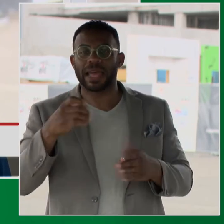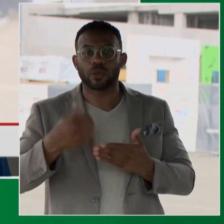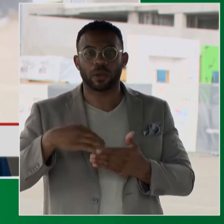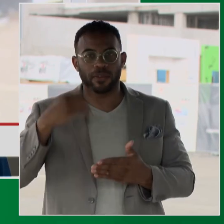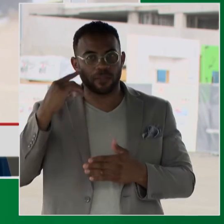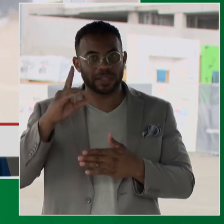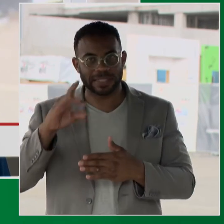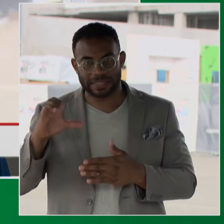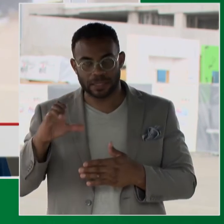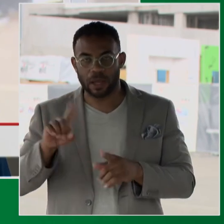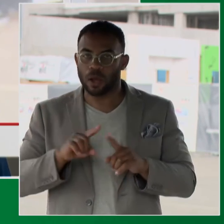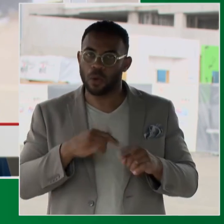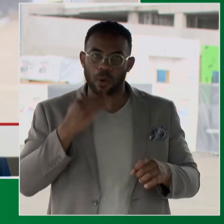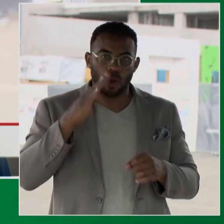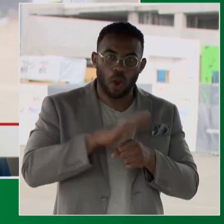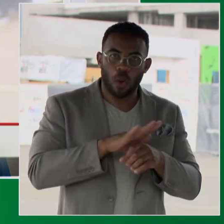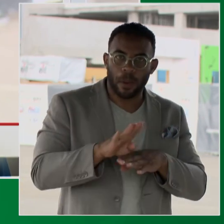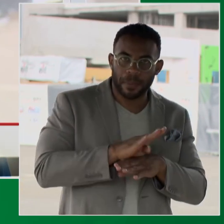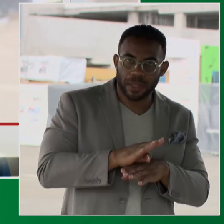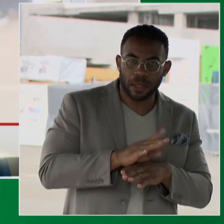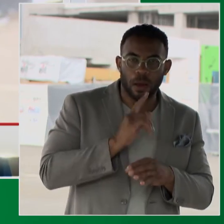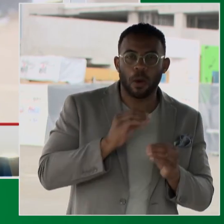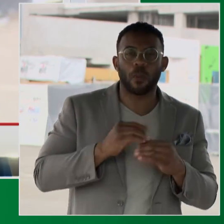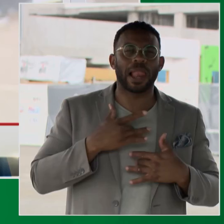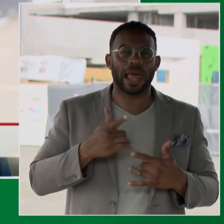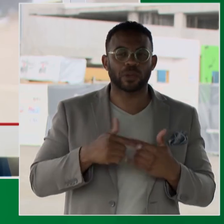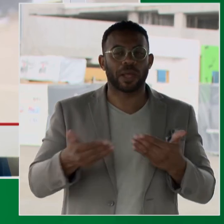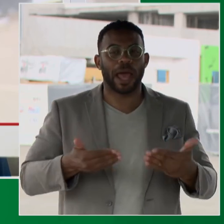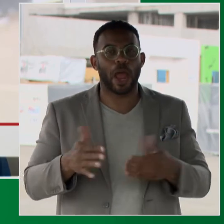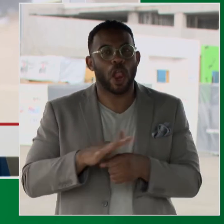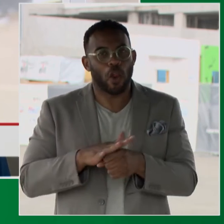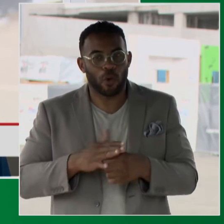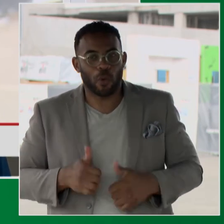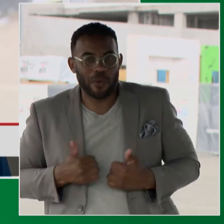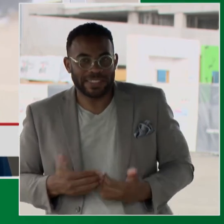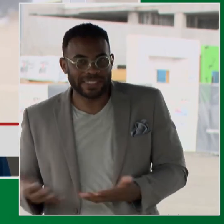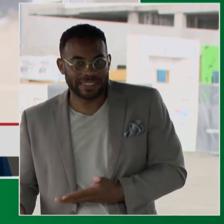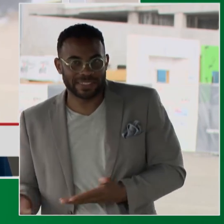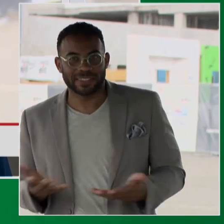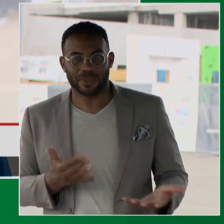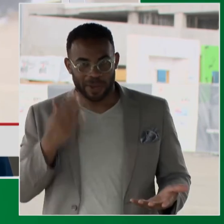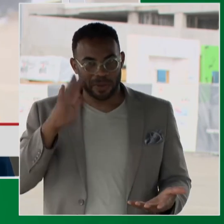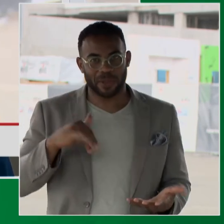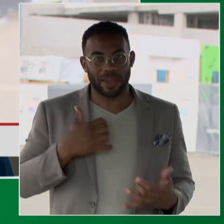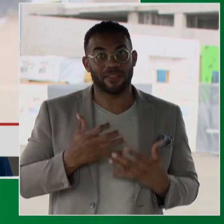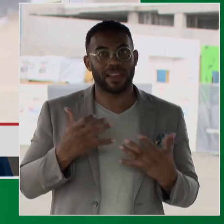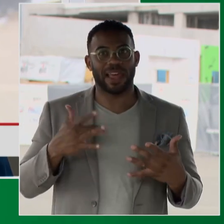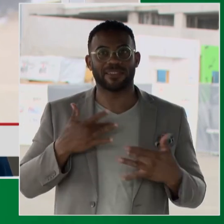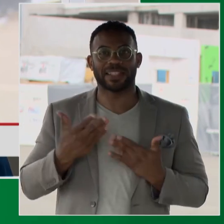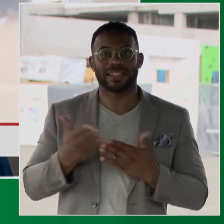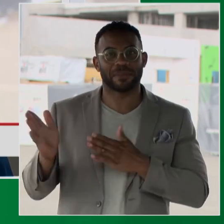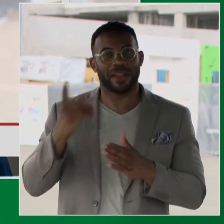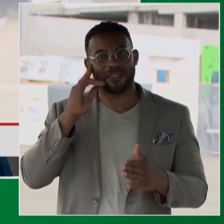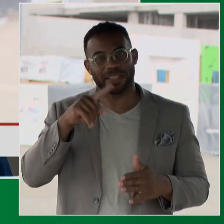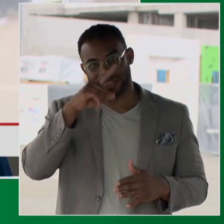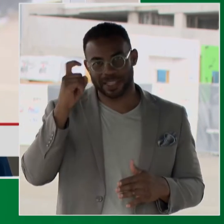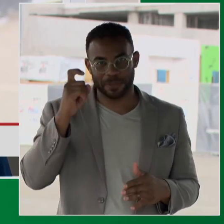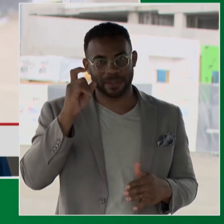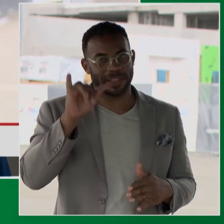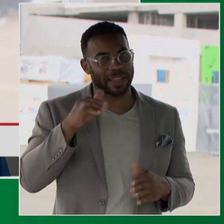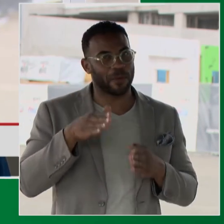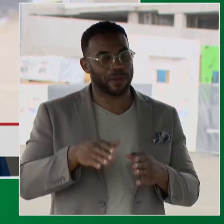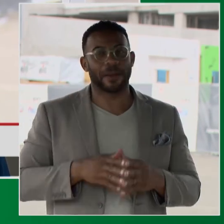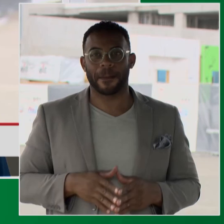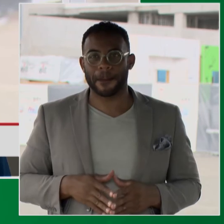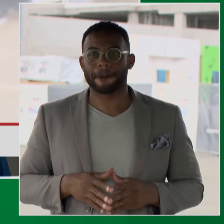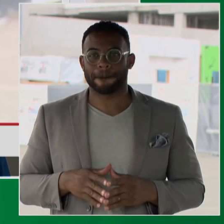district, but then also we know our local businesses are more likely to hire local residents. And we have a lot of exciting things planned for this summer in that